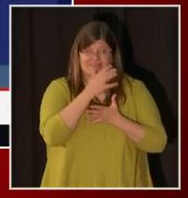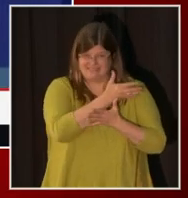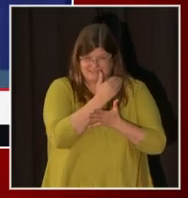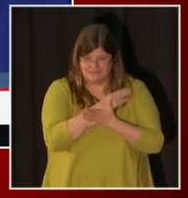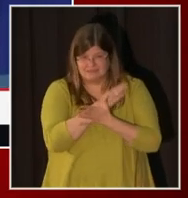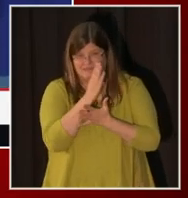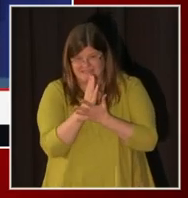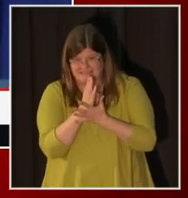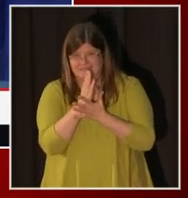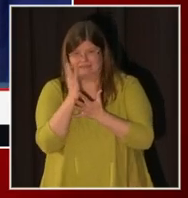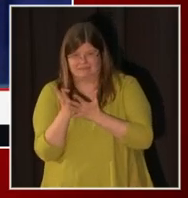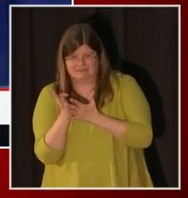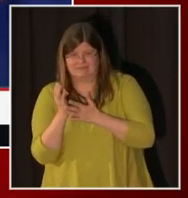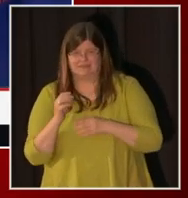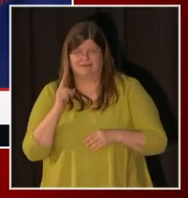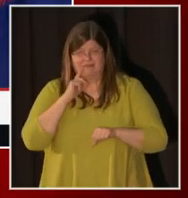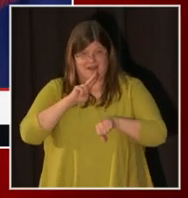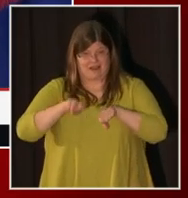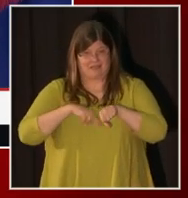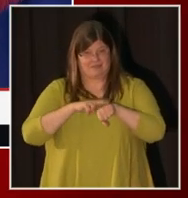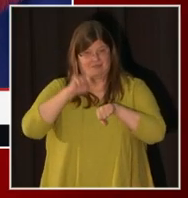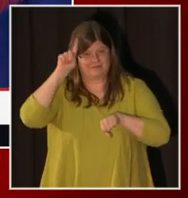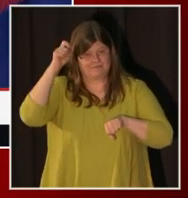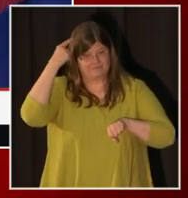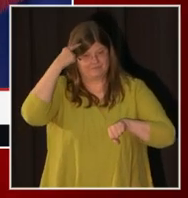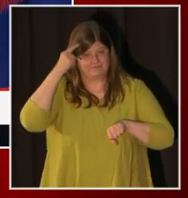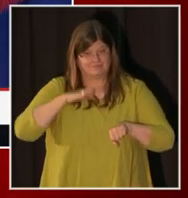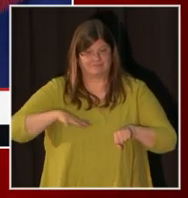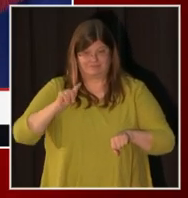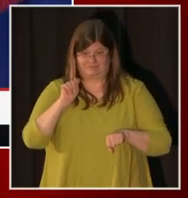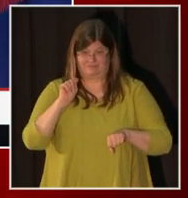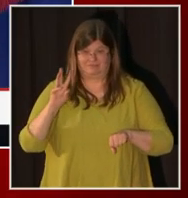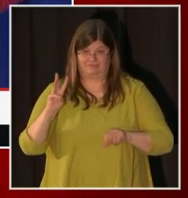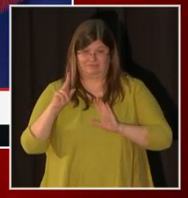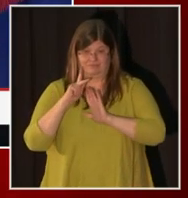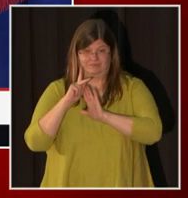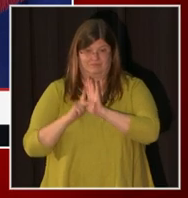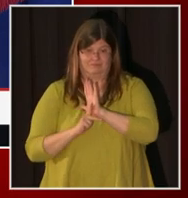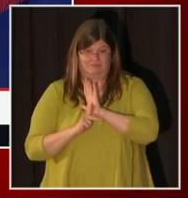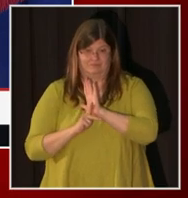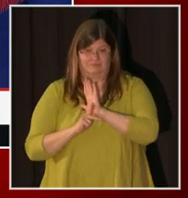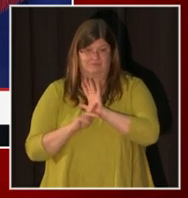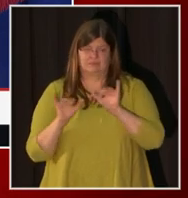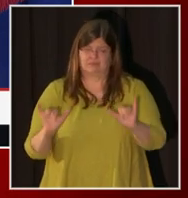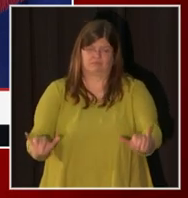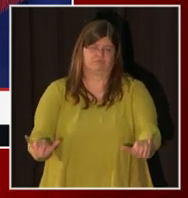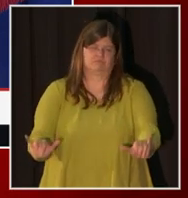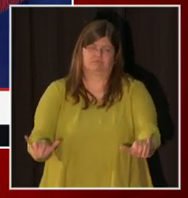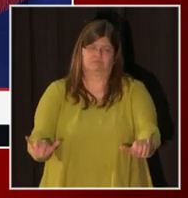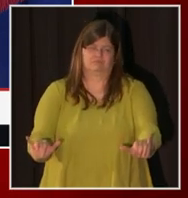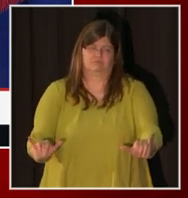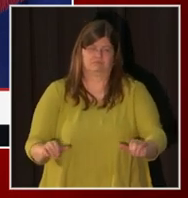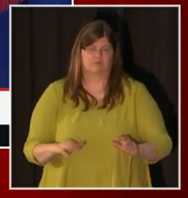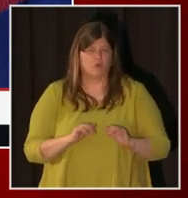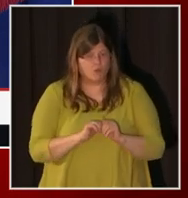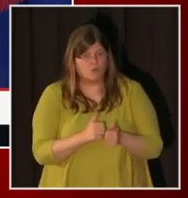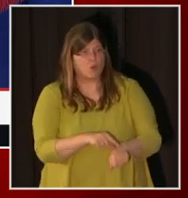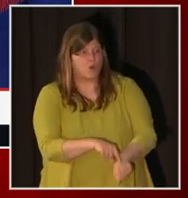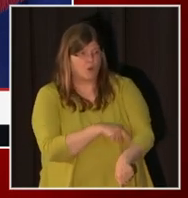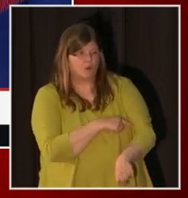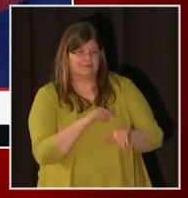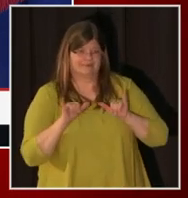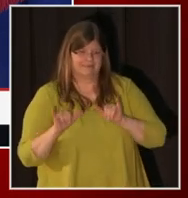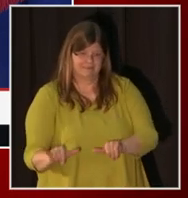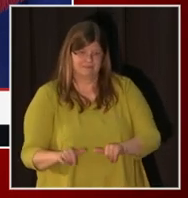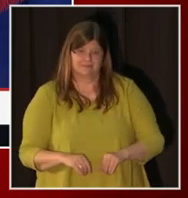Capital Region should remain in place. Do you know how long you would like it to remain in place? Until we go